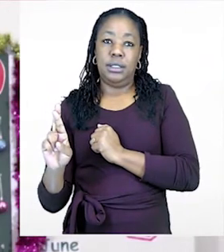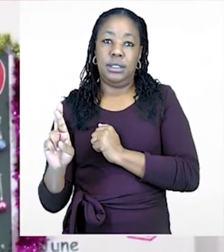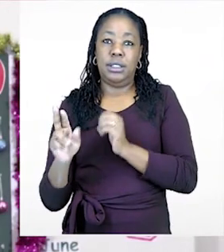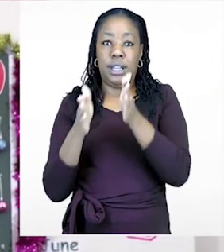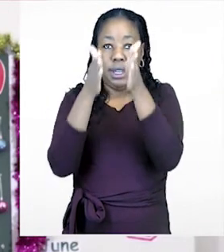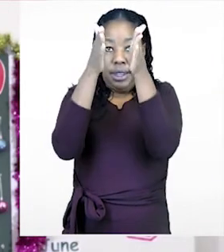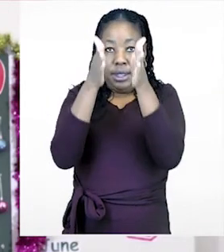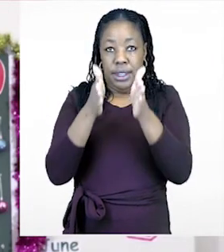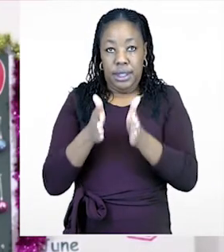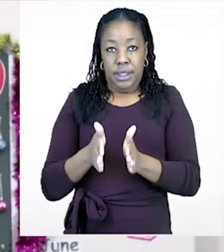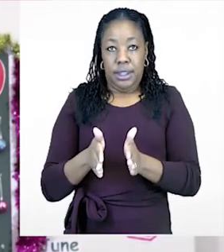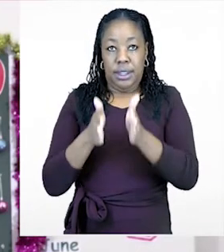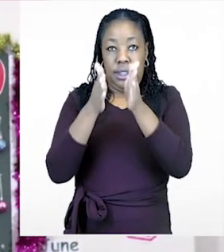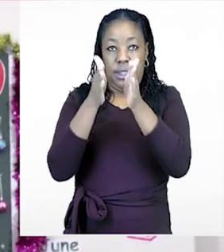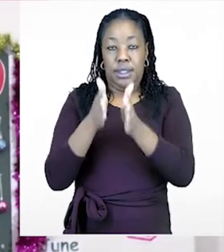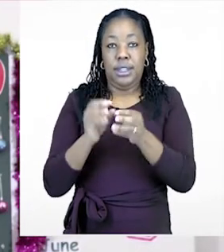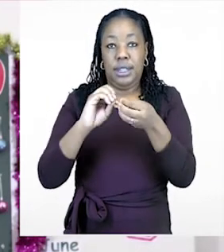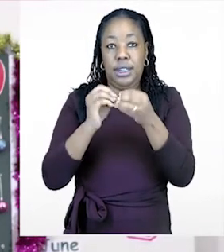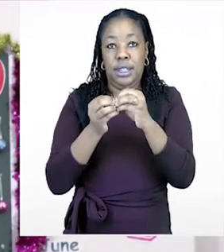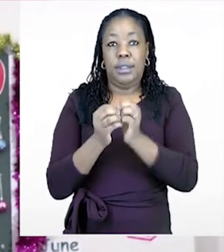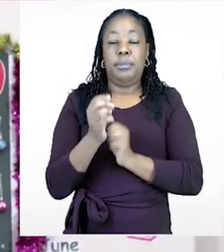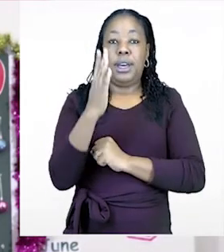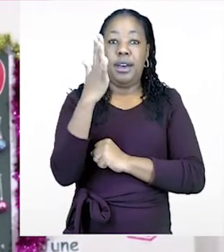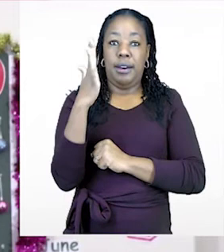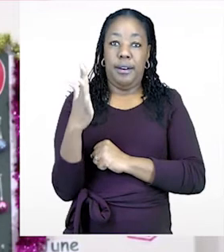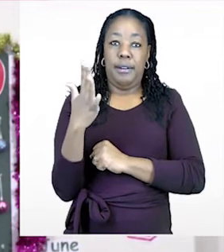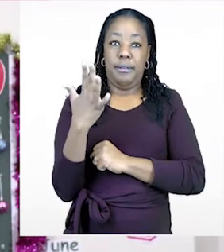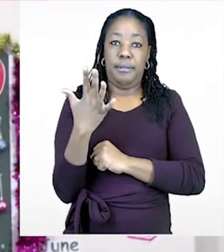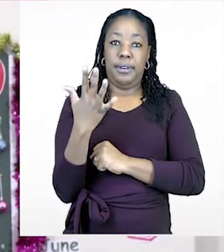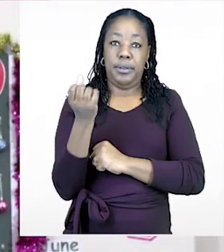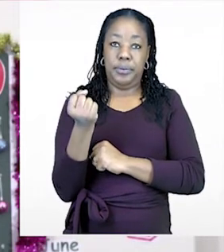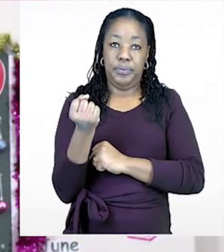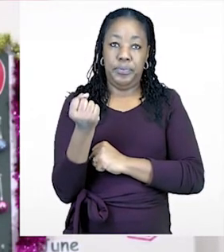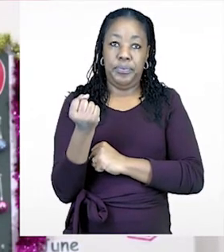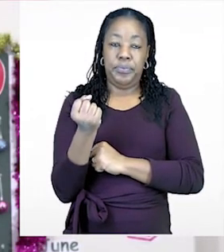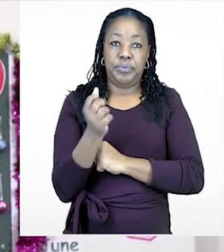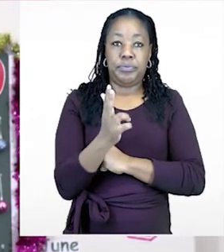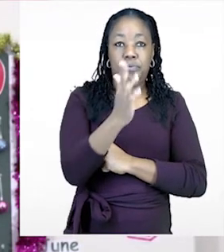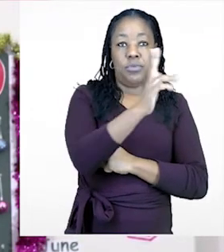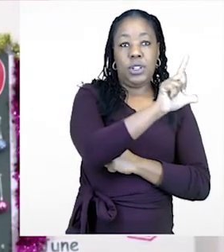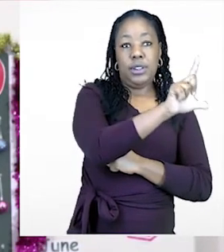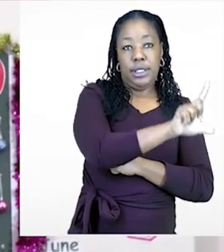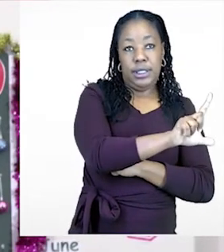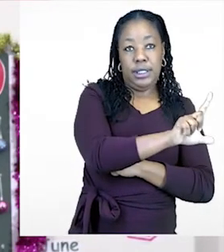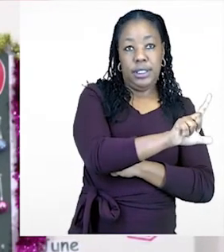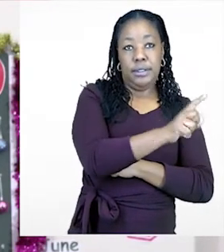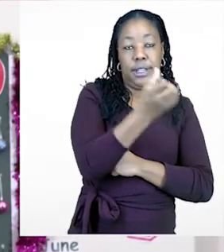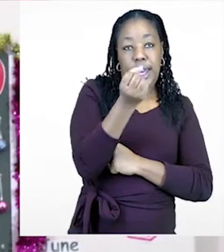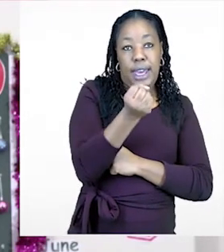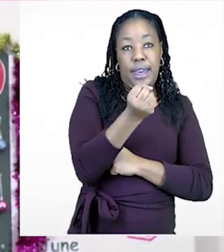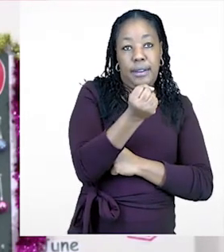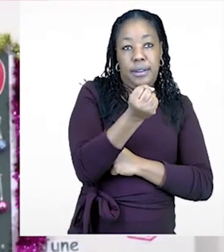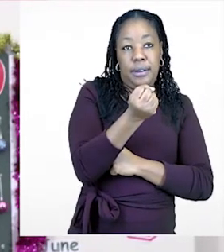first number, number 5, just like in your booklets. On our left side, which is the left-hand side, if